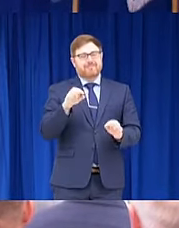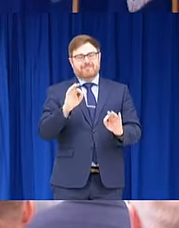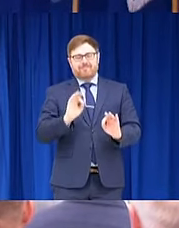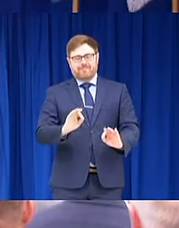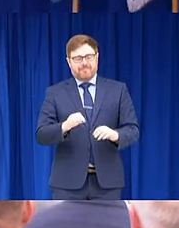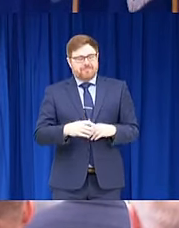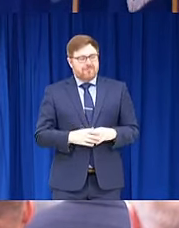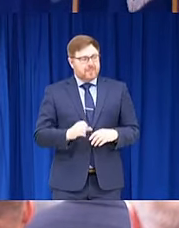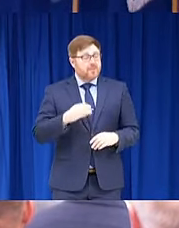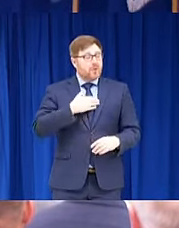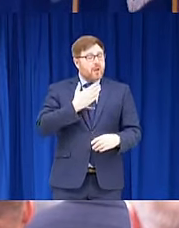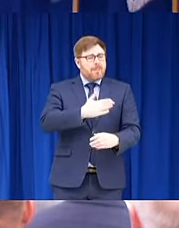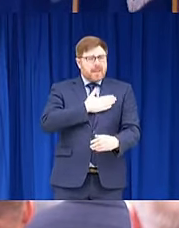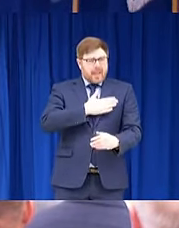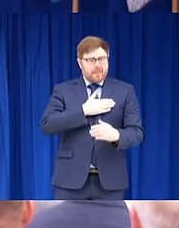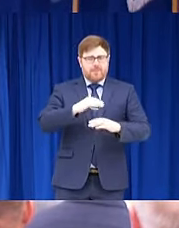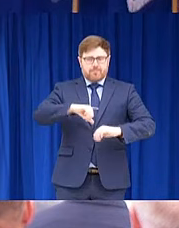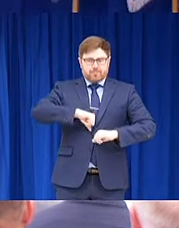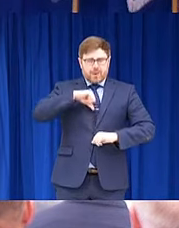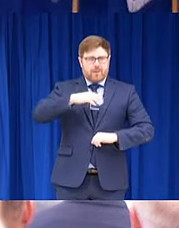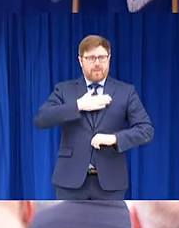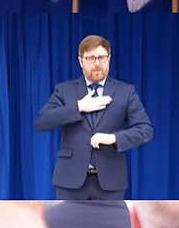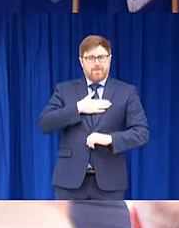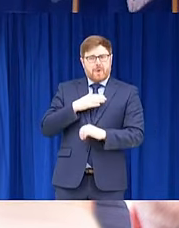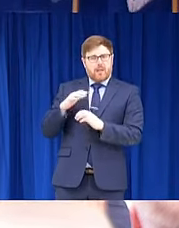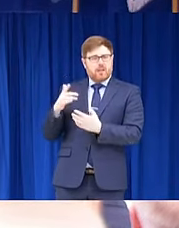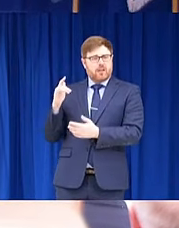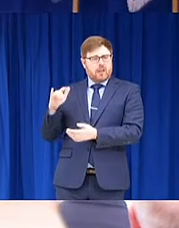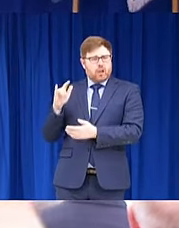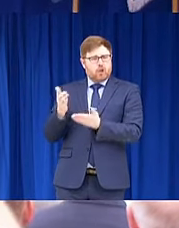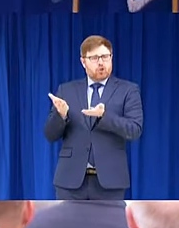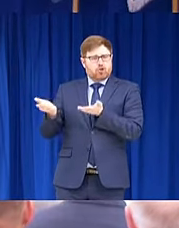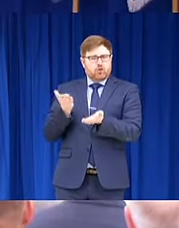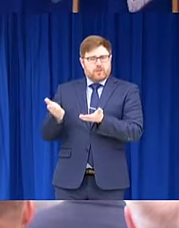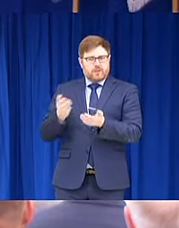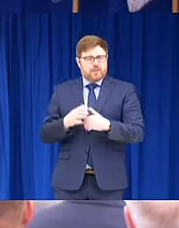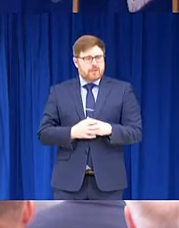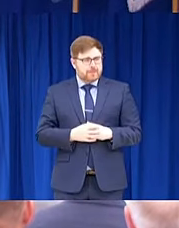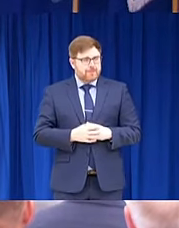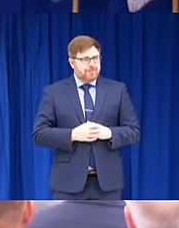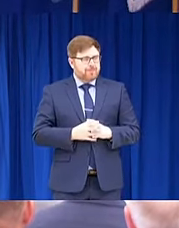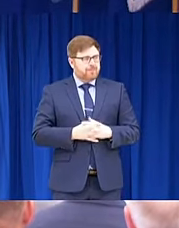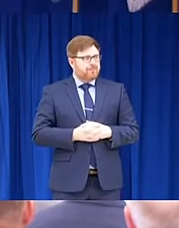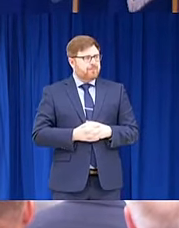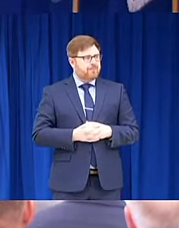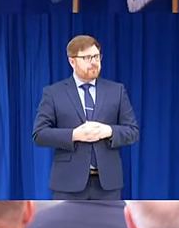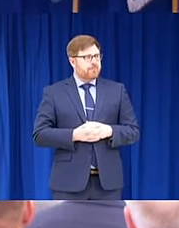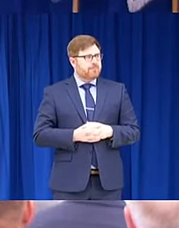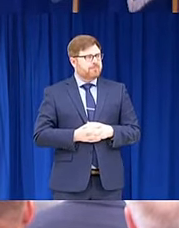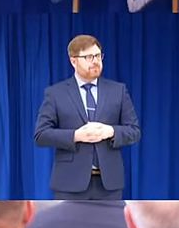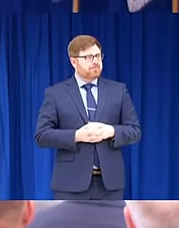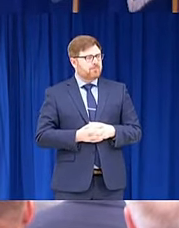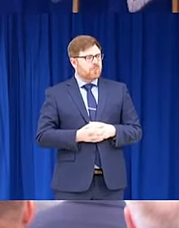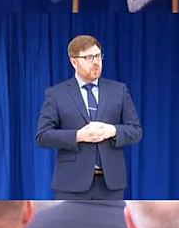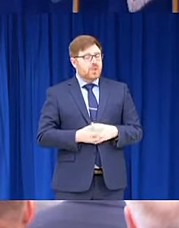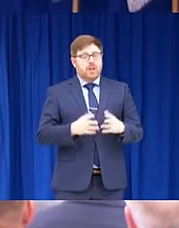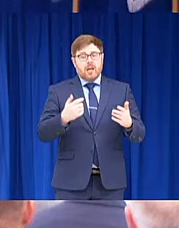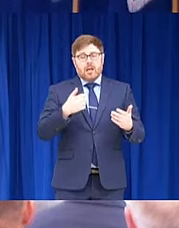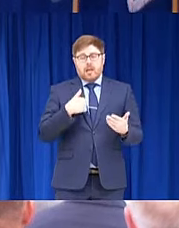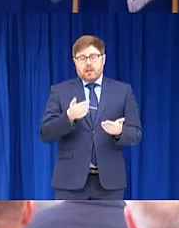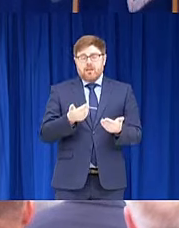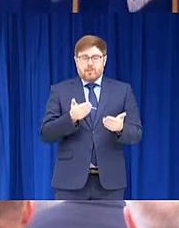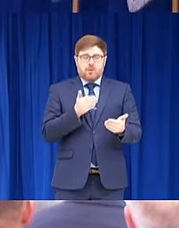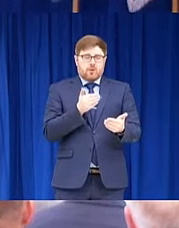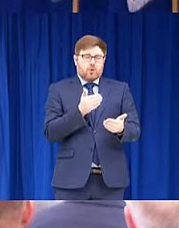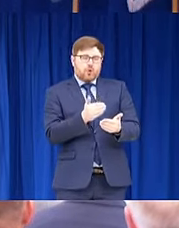exceedingly proud of my naval service, but my remarks today are personal and not on behalf of the United States Navy. I'm a close personal friend or